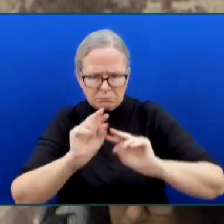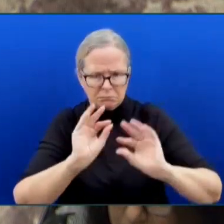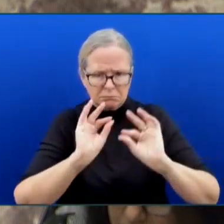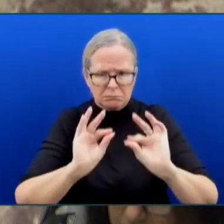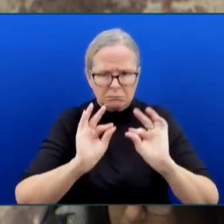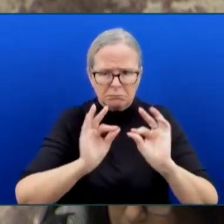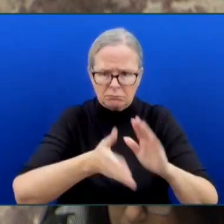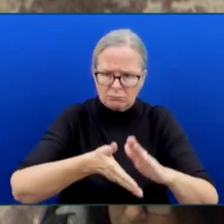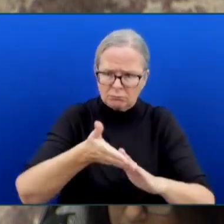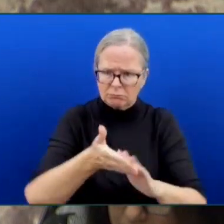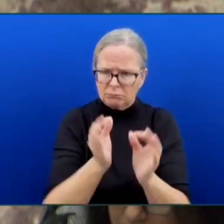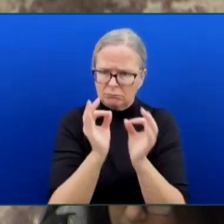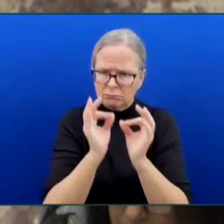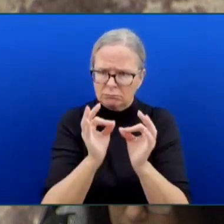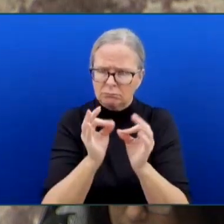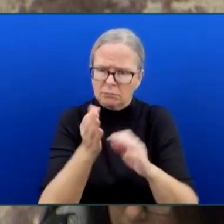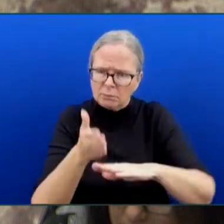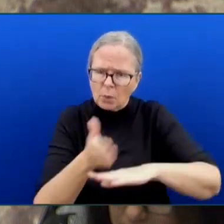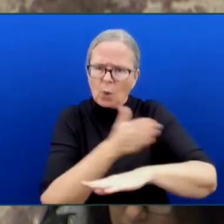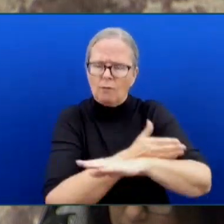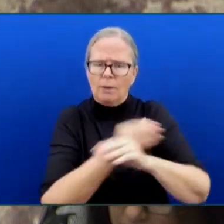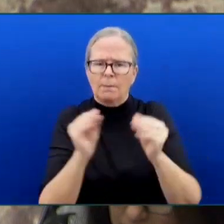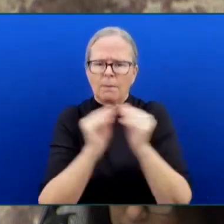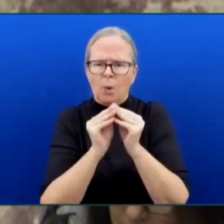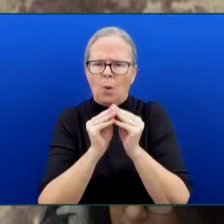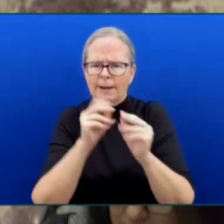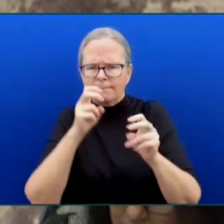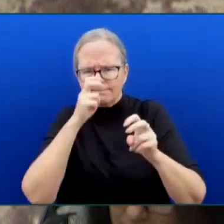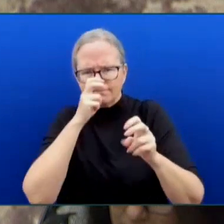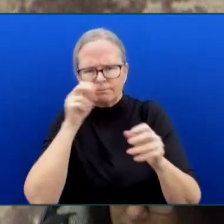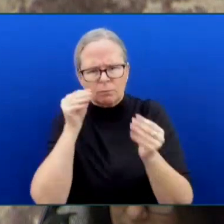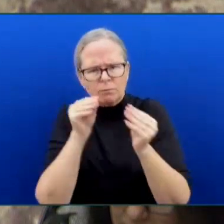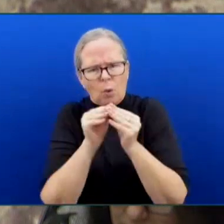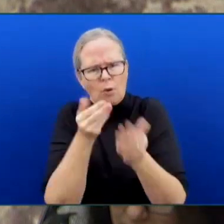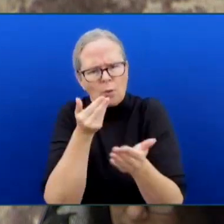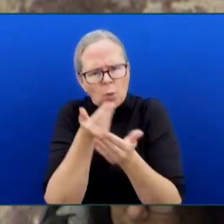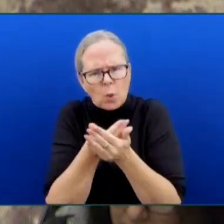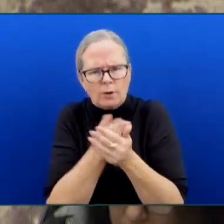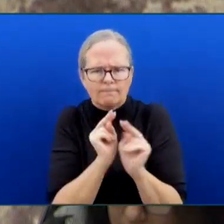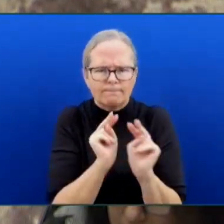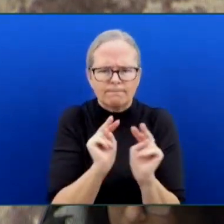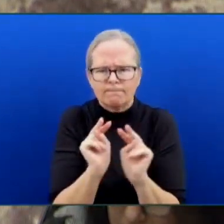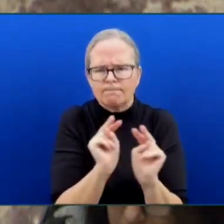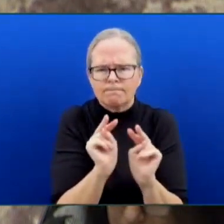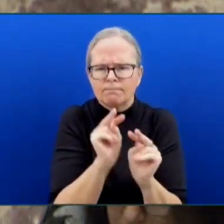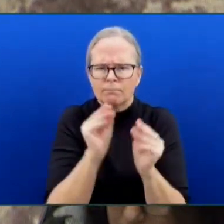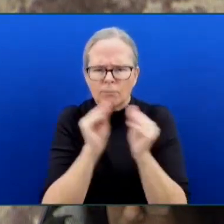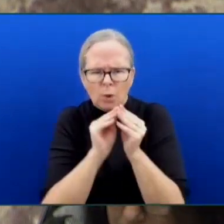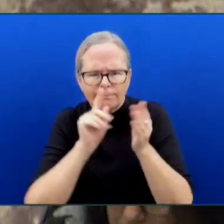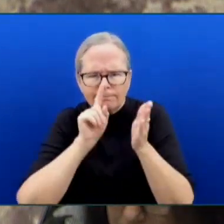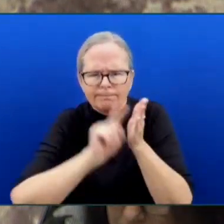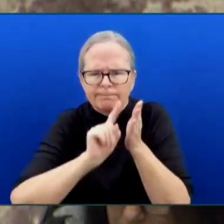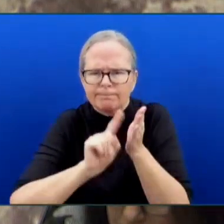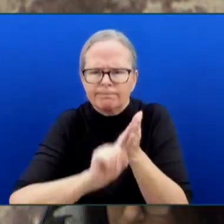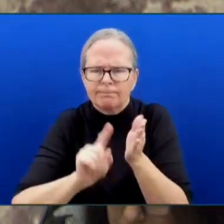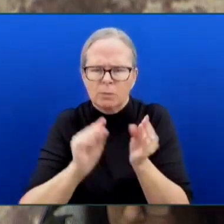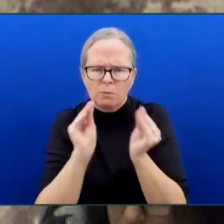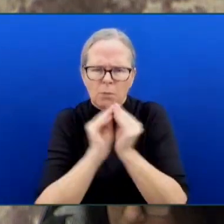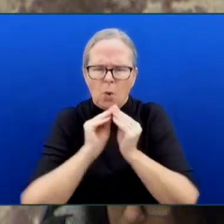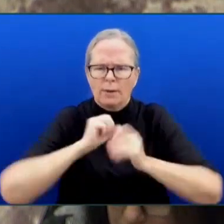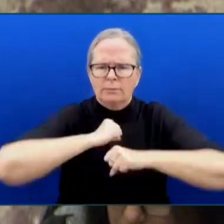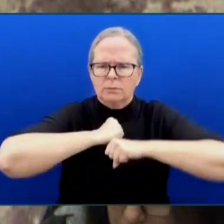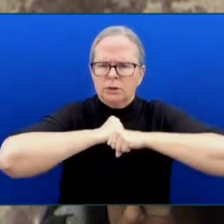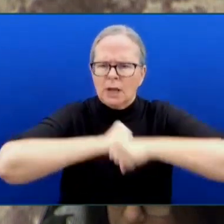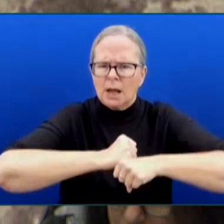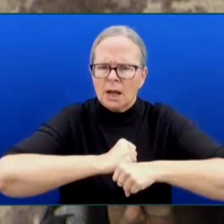increase oversight as well. Extra checks and extra layers have been put in because I directed staff I said to them, you